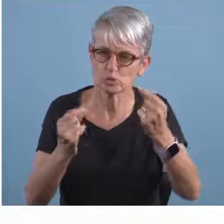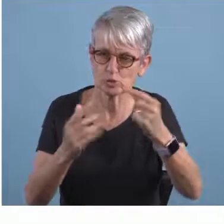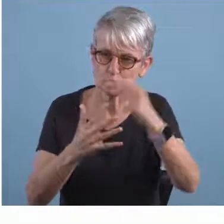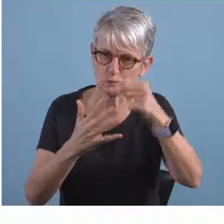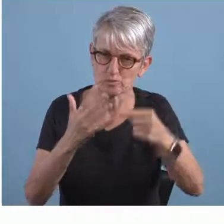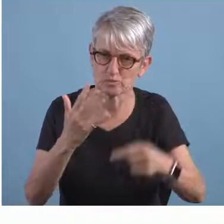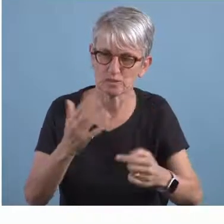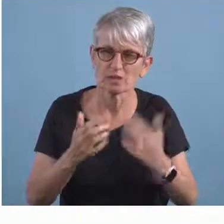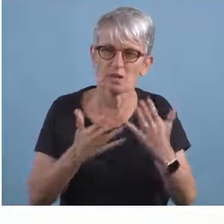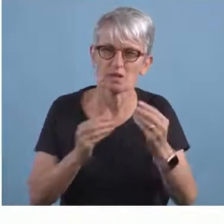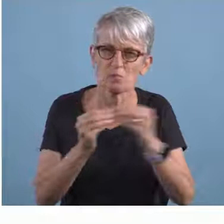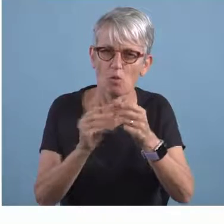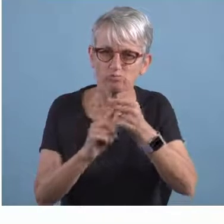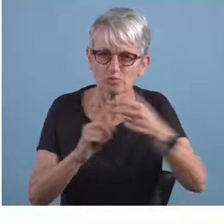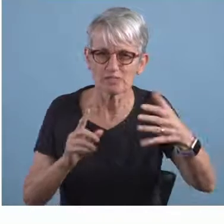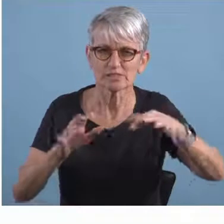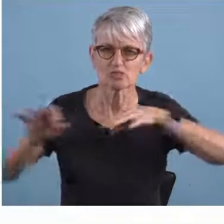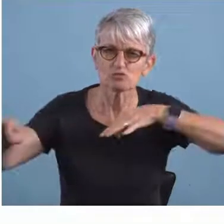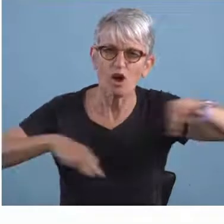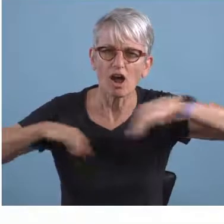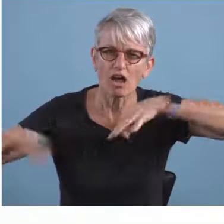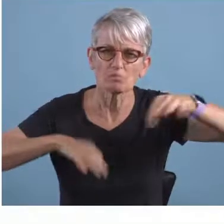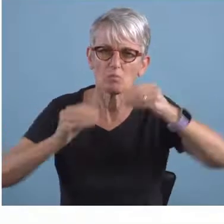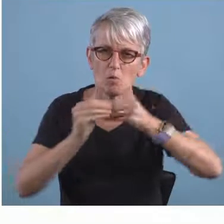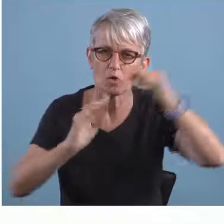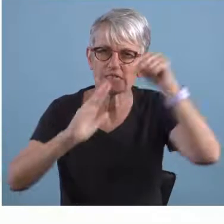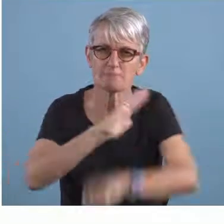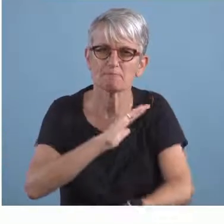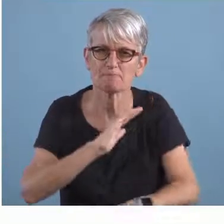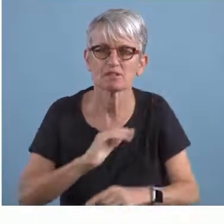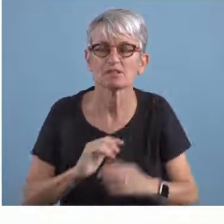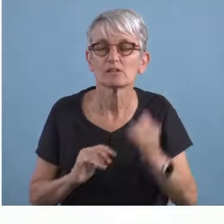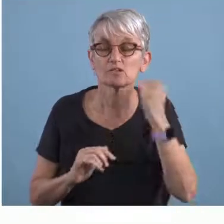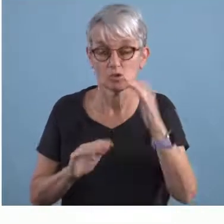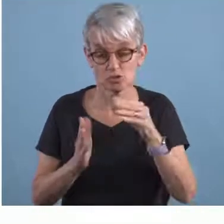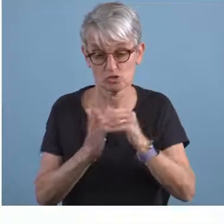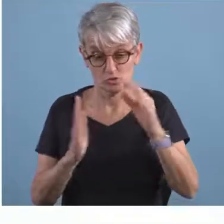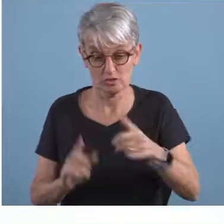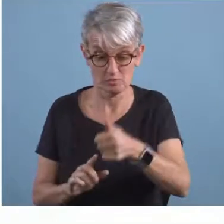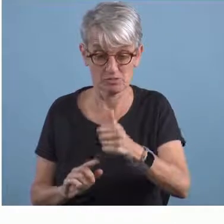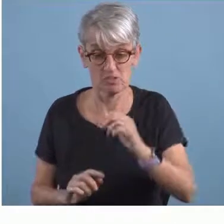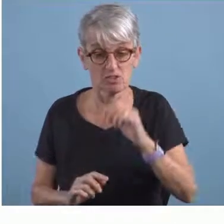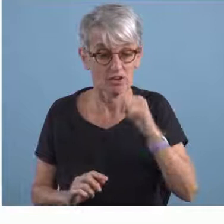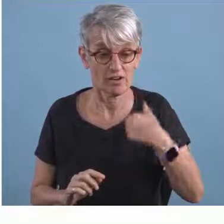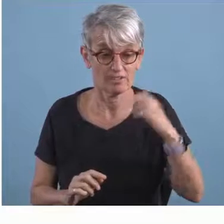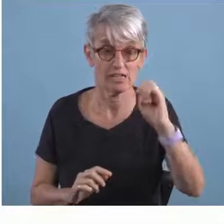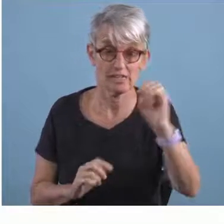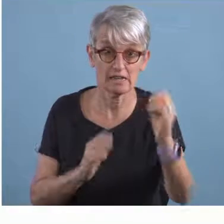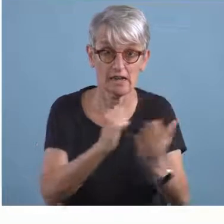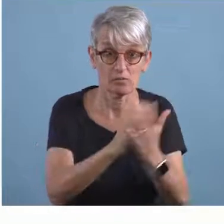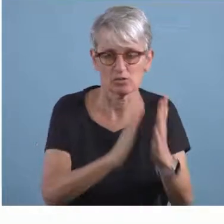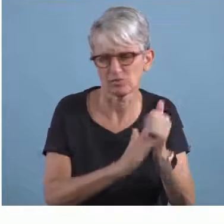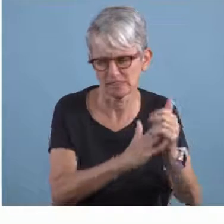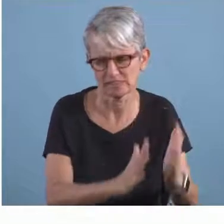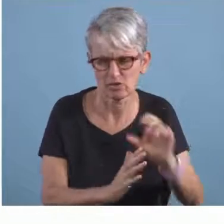more descriptive in giving directions to students, especially if they're old enough that they don't have an e-helper or a facilitator or